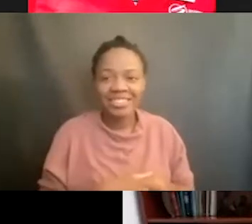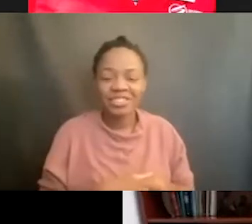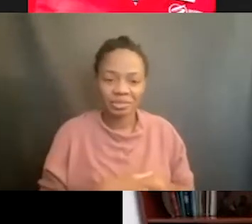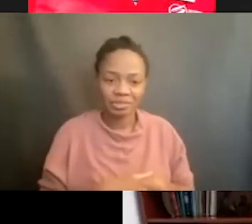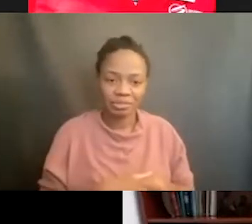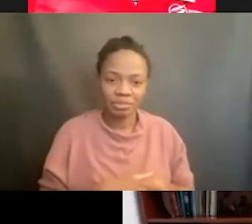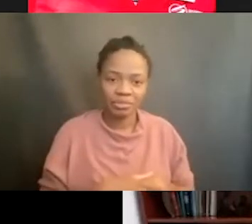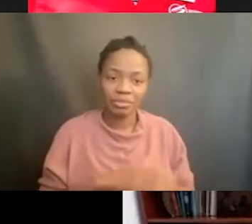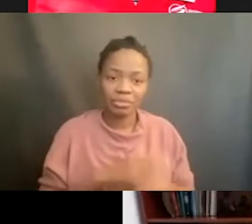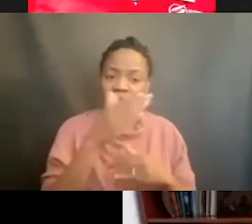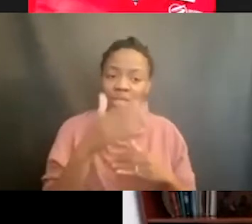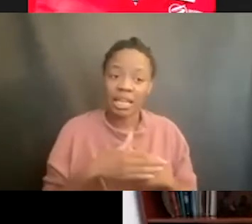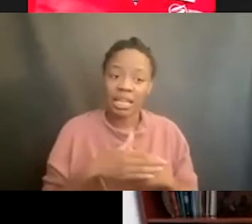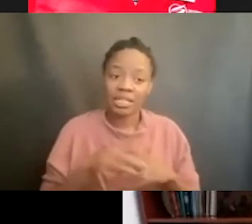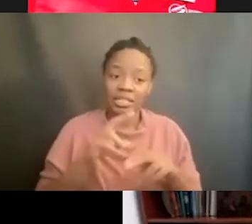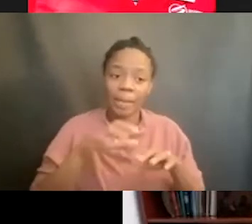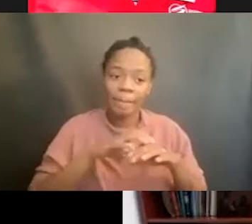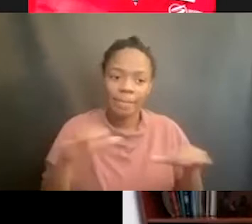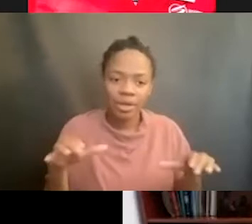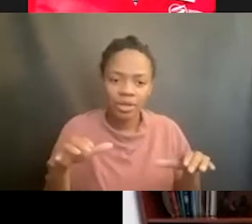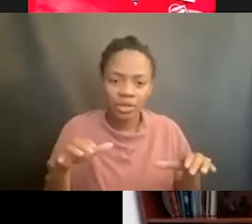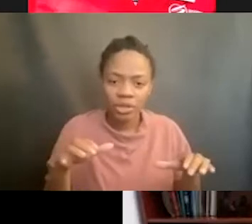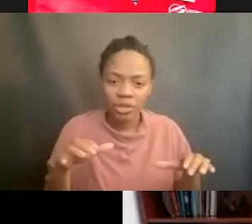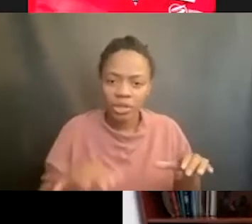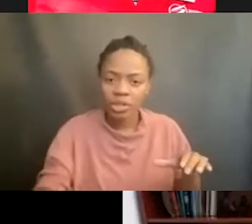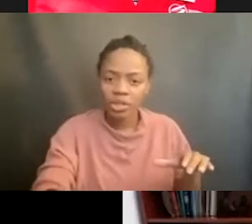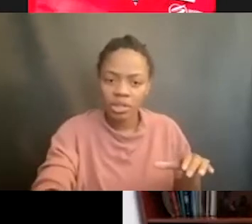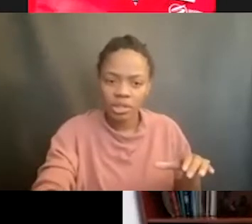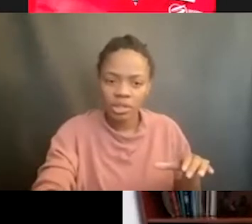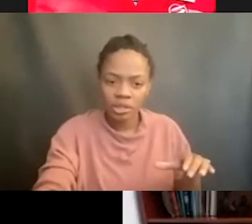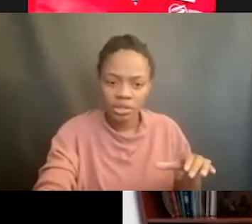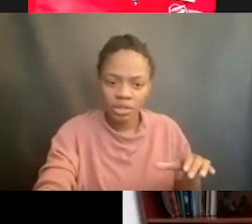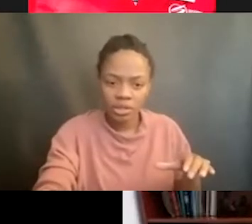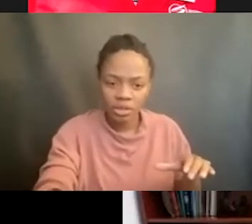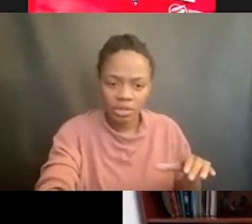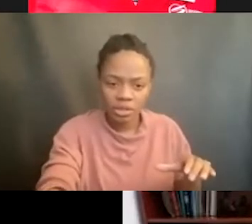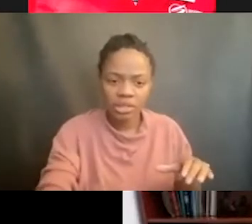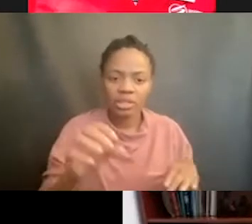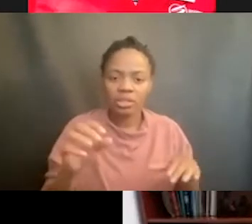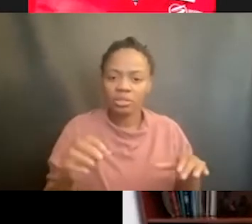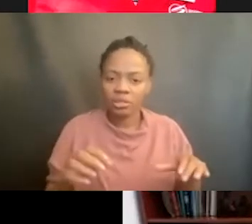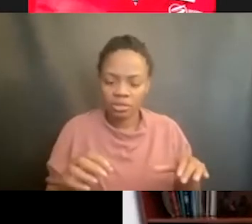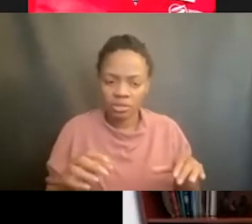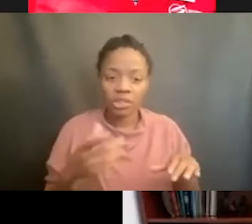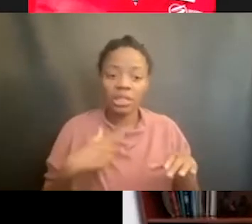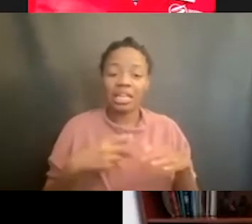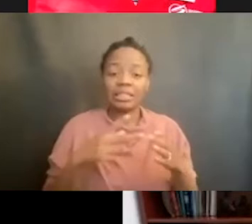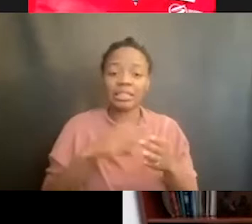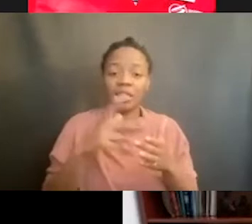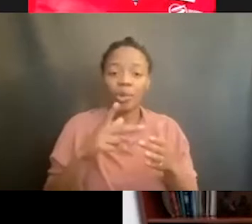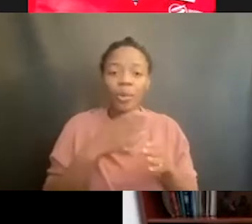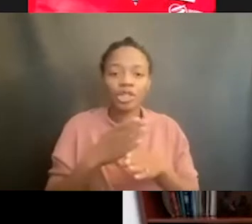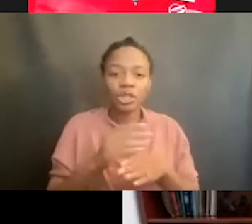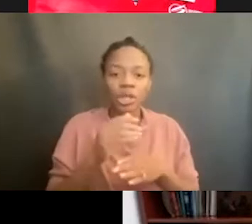Our next panelist is Sam Lomeli, is a fourth-year undergraduate student, double majoring in art with the